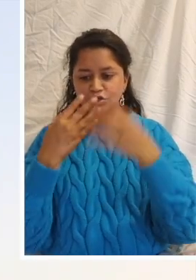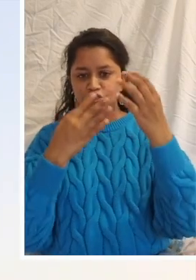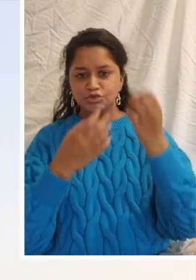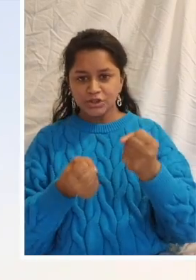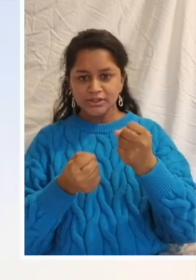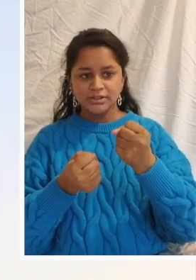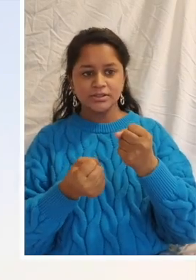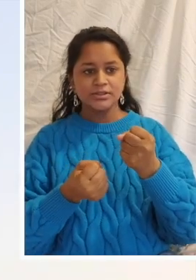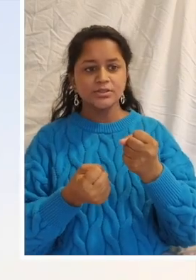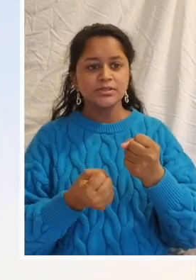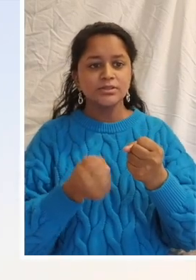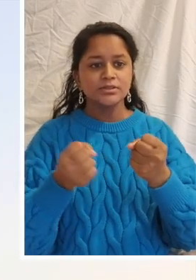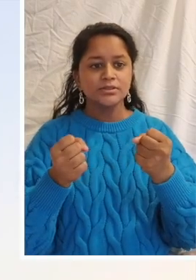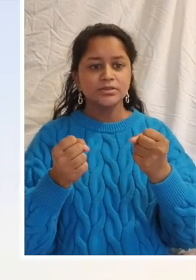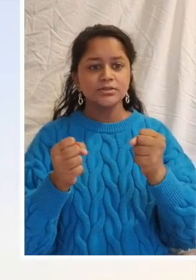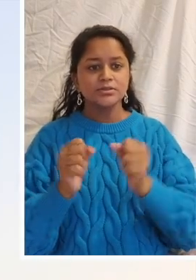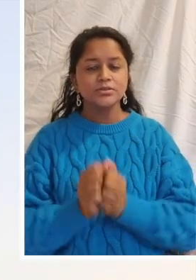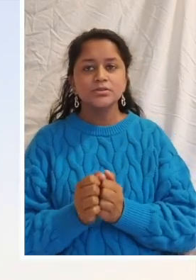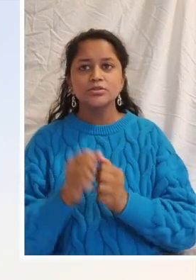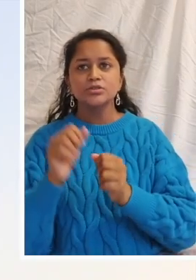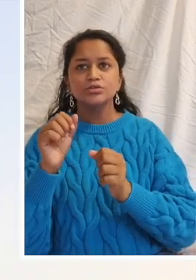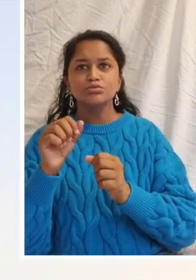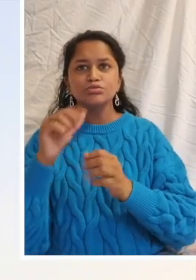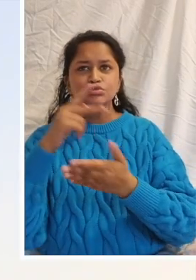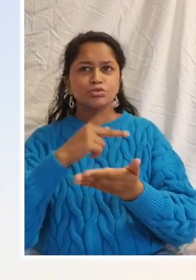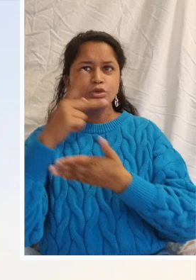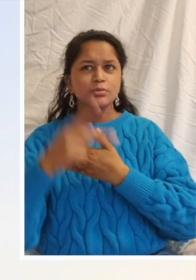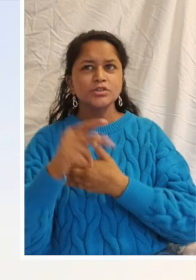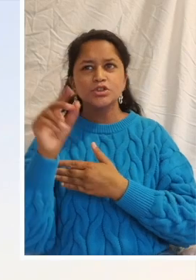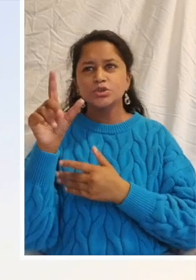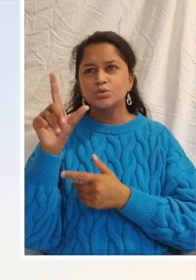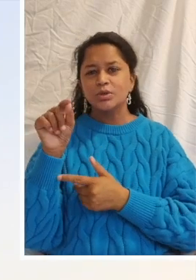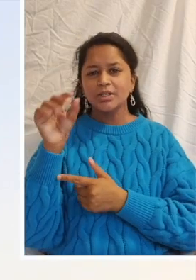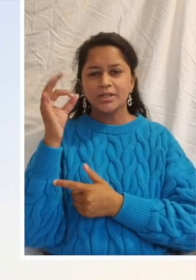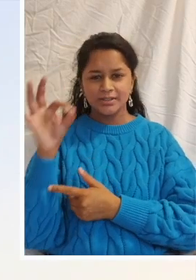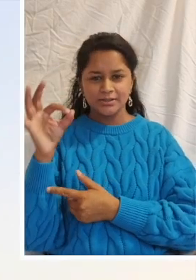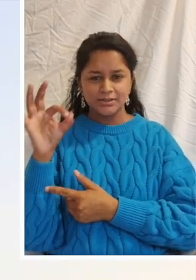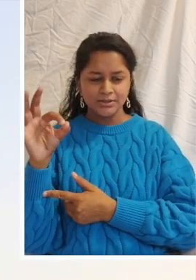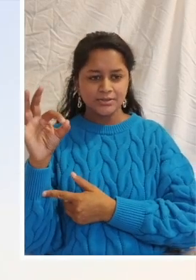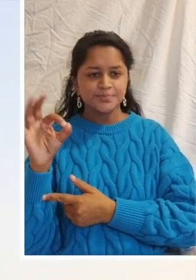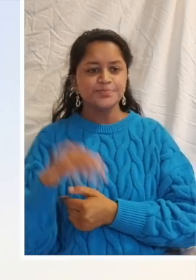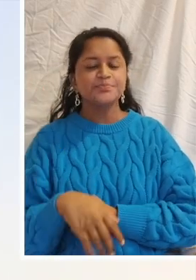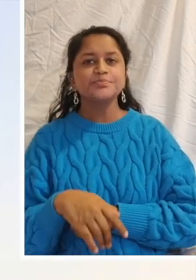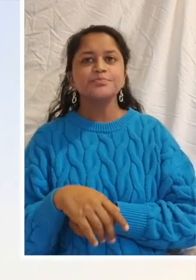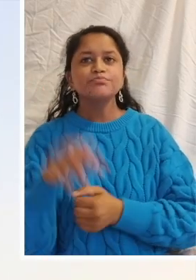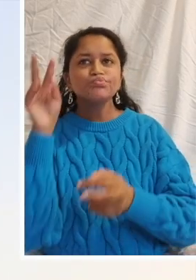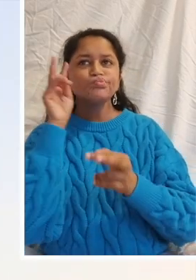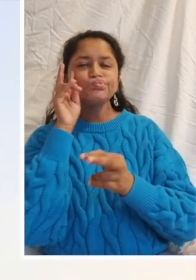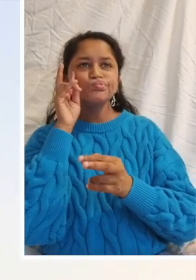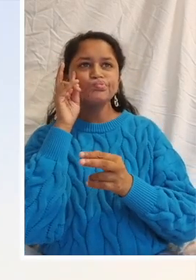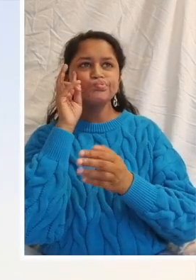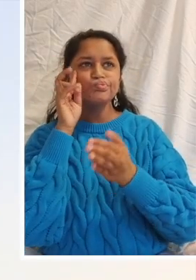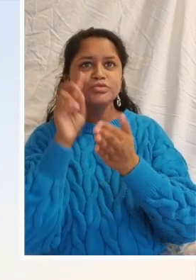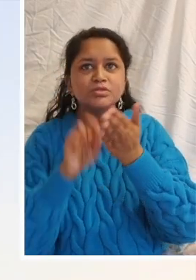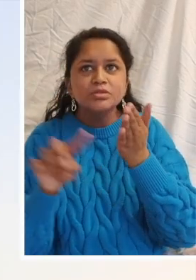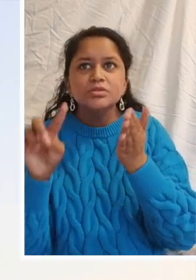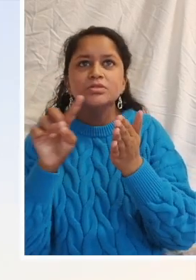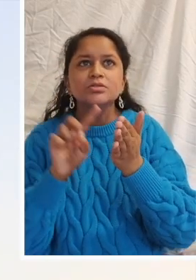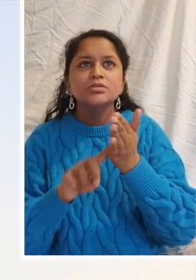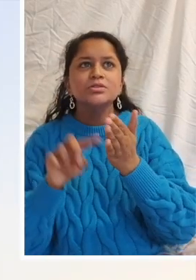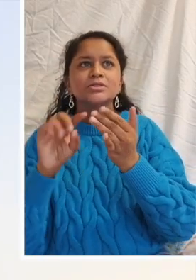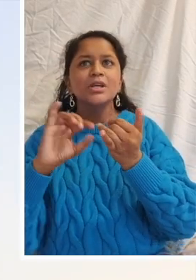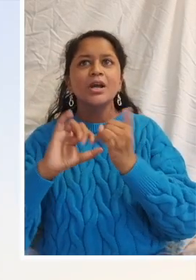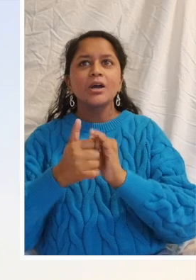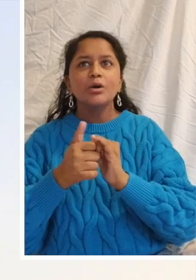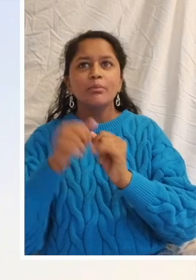House program, which was set up by the National Trust, and we started the Bat House monitoring program in 2019.